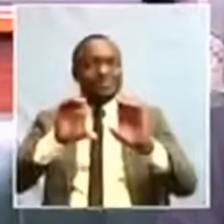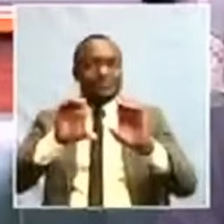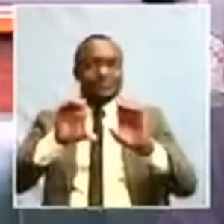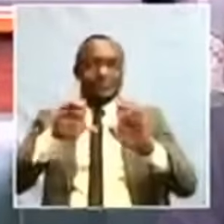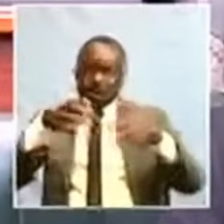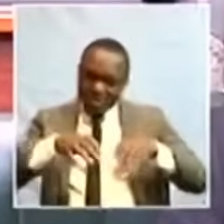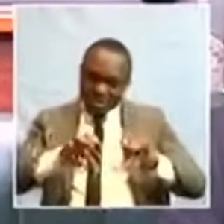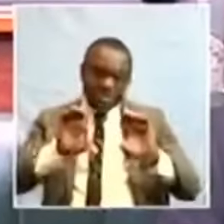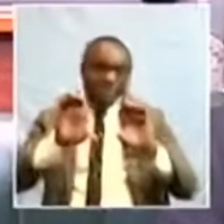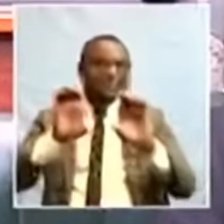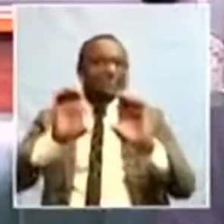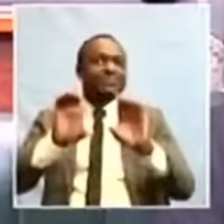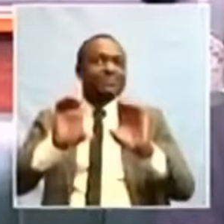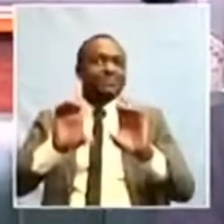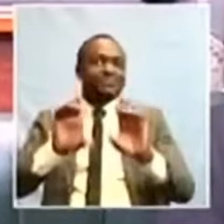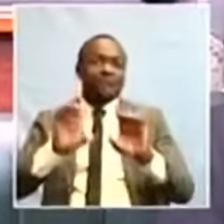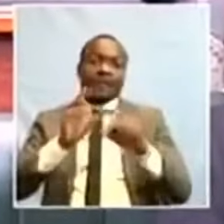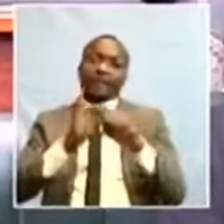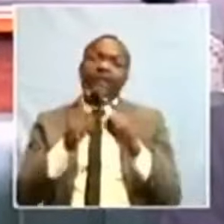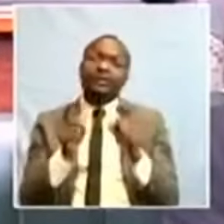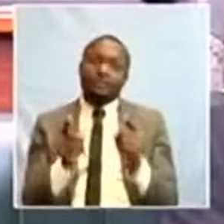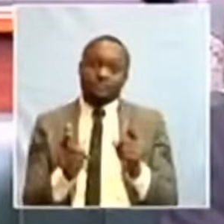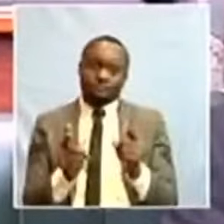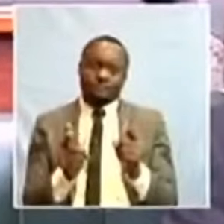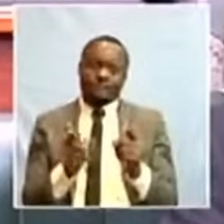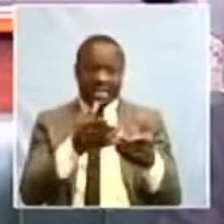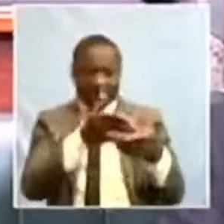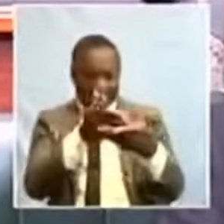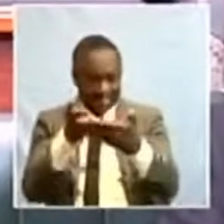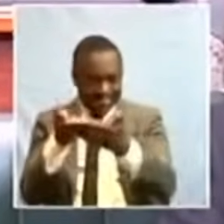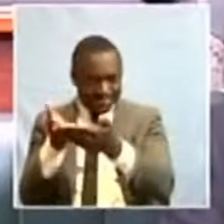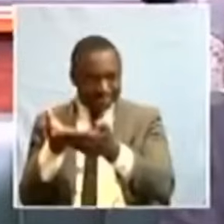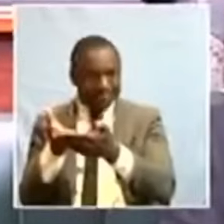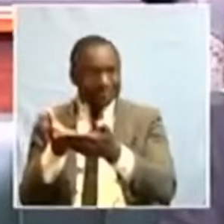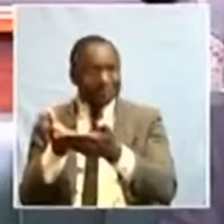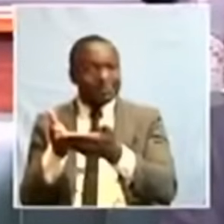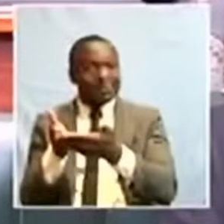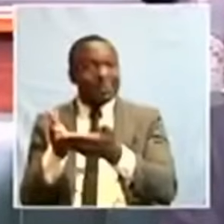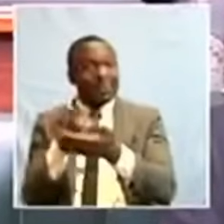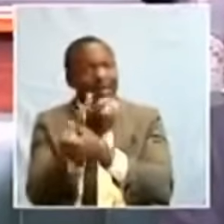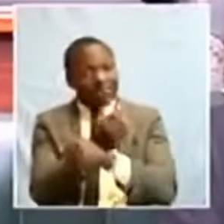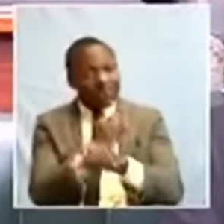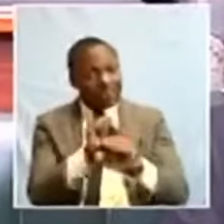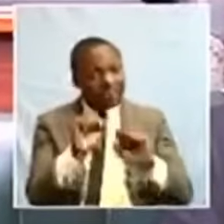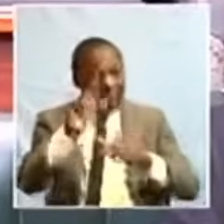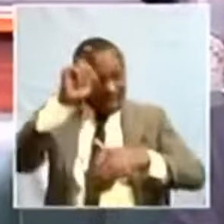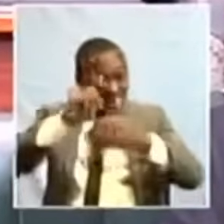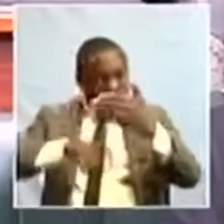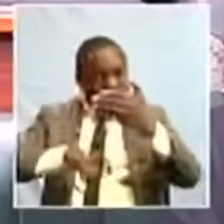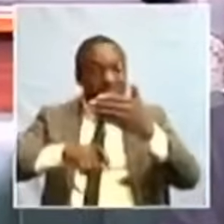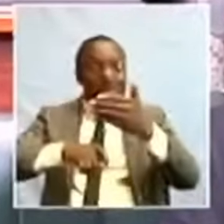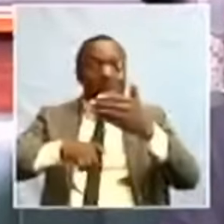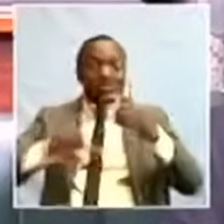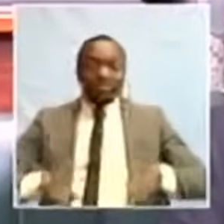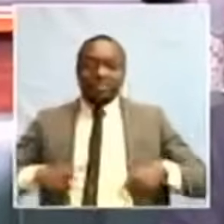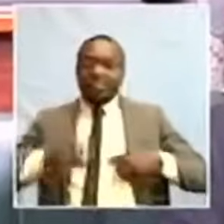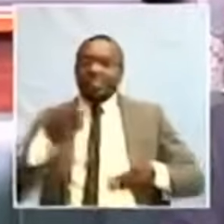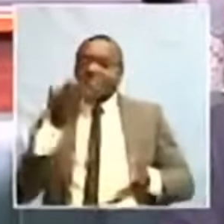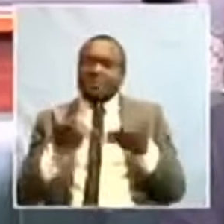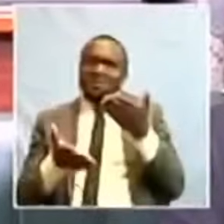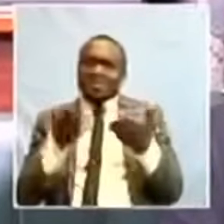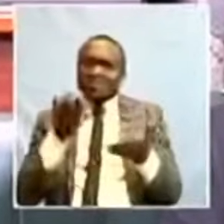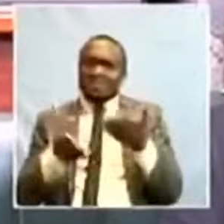and on, but all these are addressing the cost of living. Maybe,